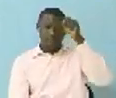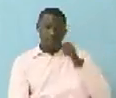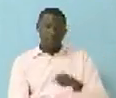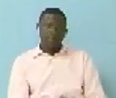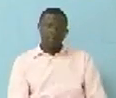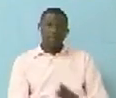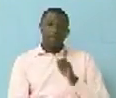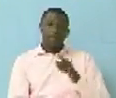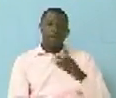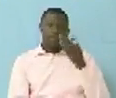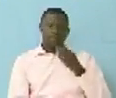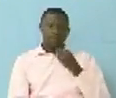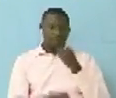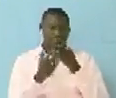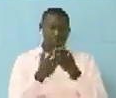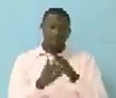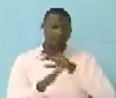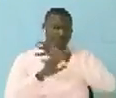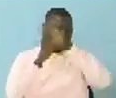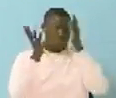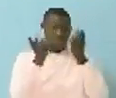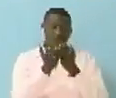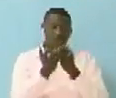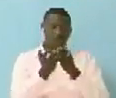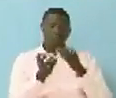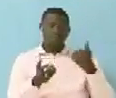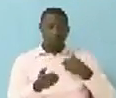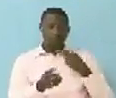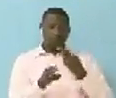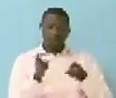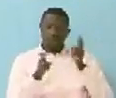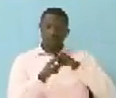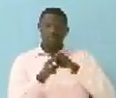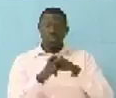if you are saying that all these people report to the President,